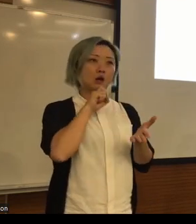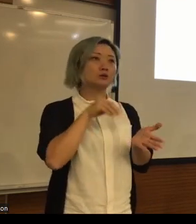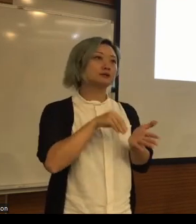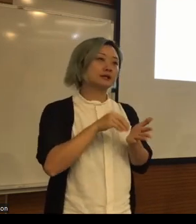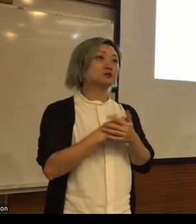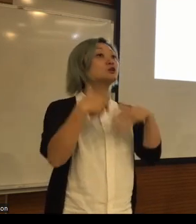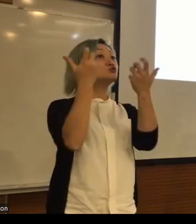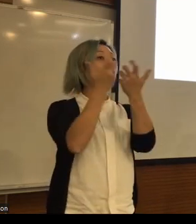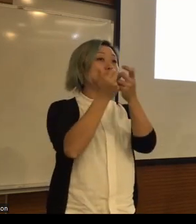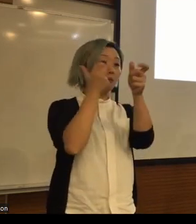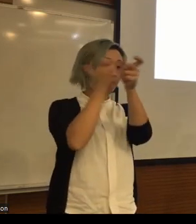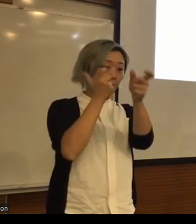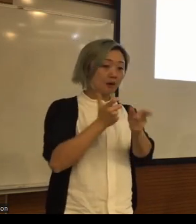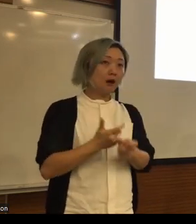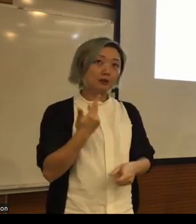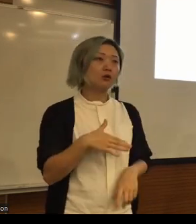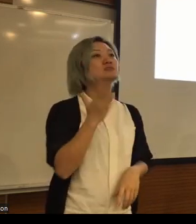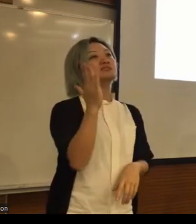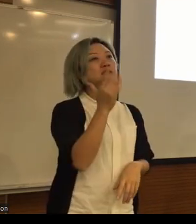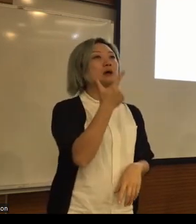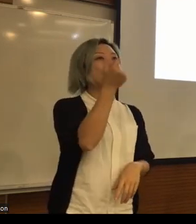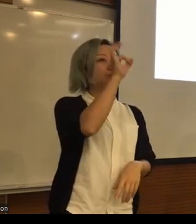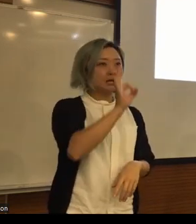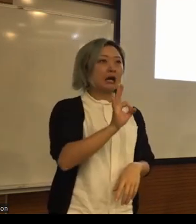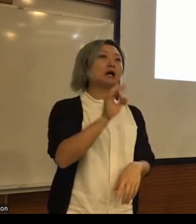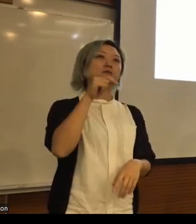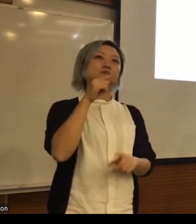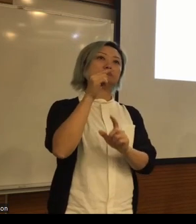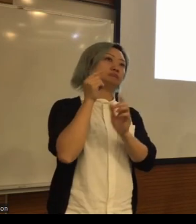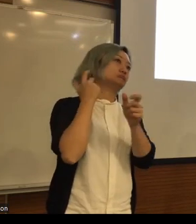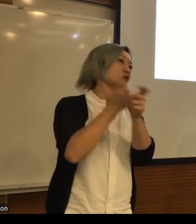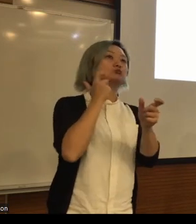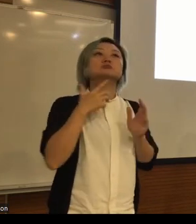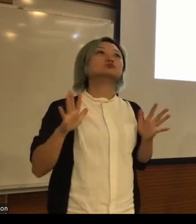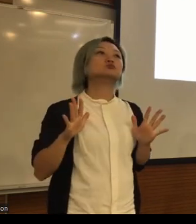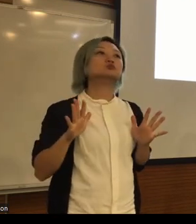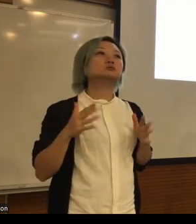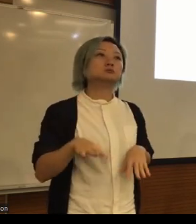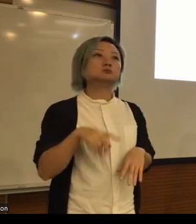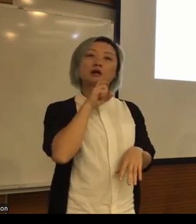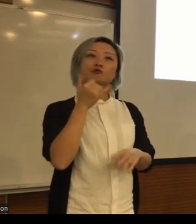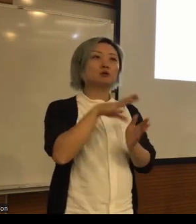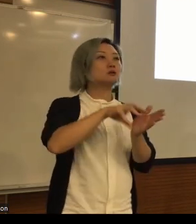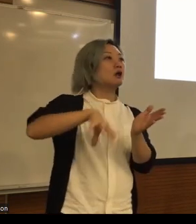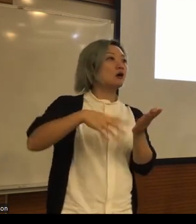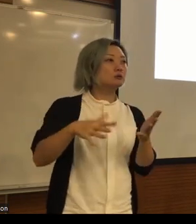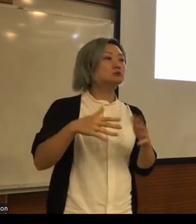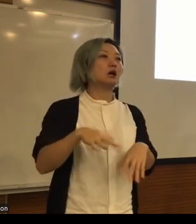is 80% or 90% or even below that. But for general ideas, it's higher.